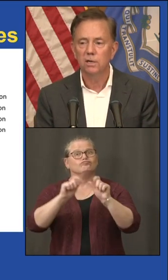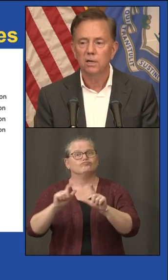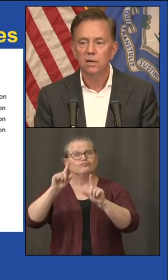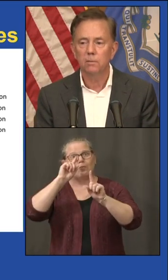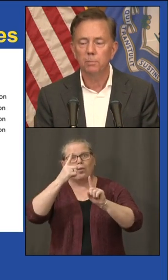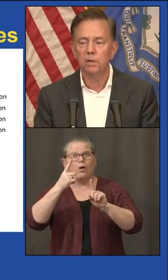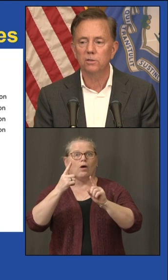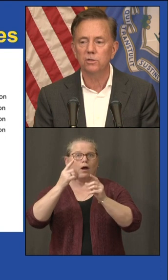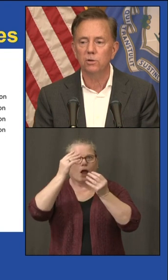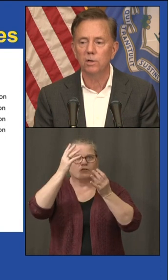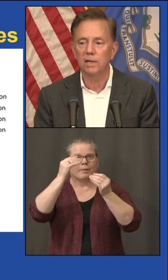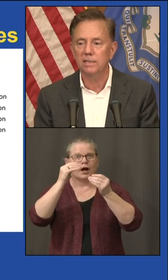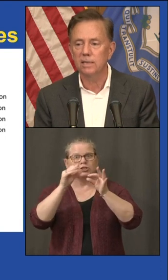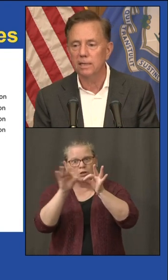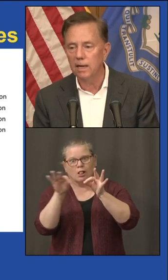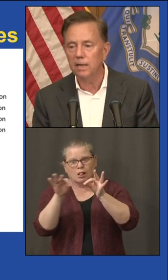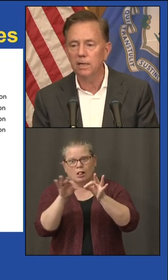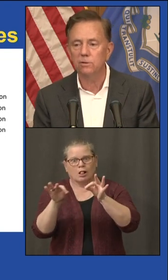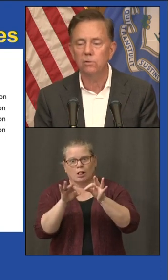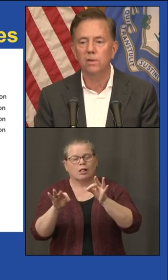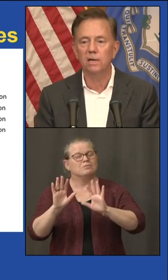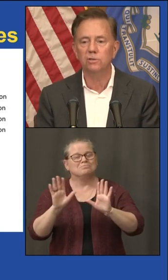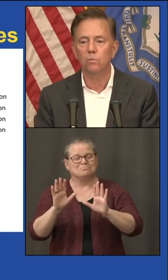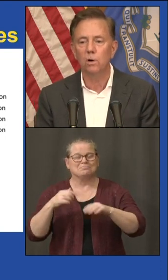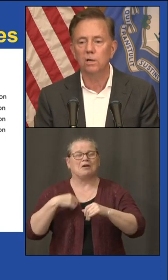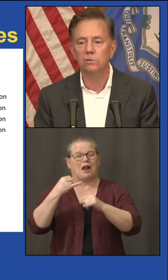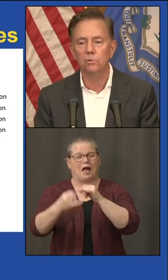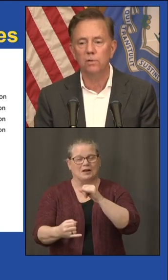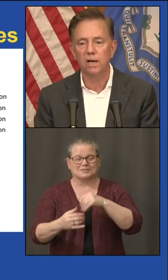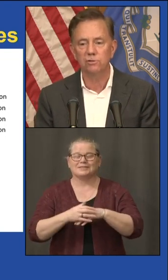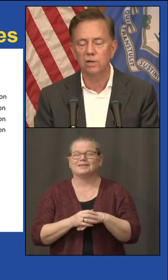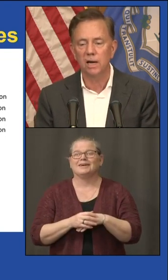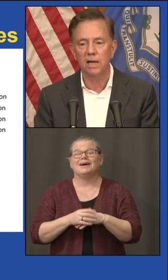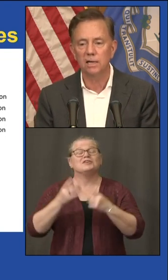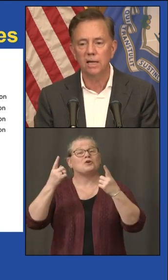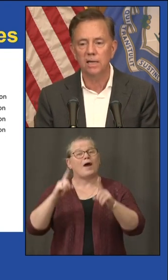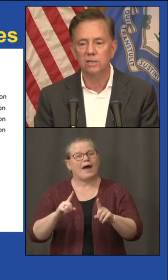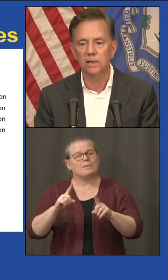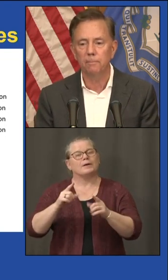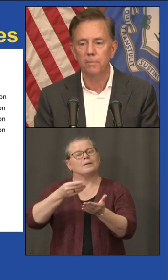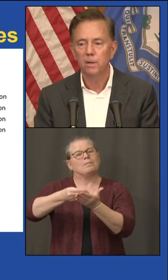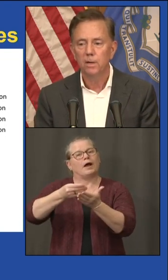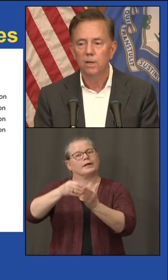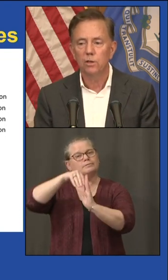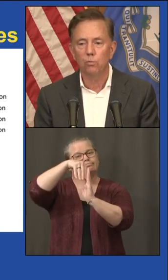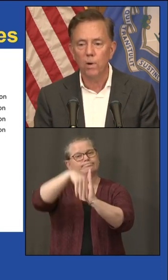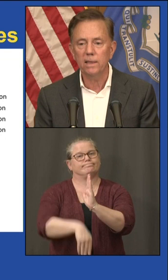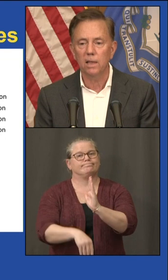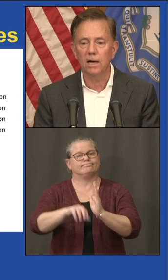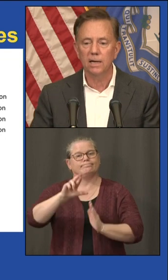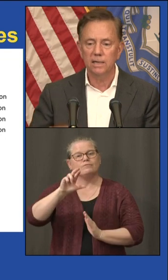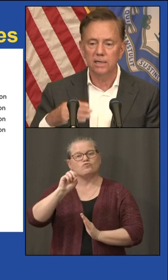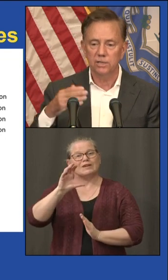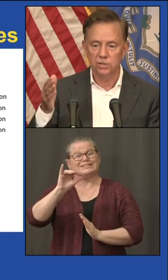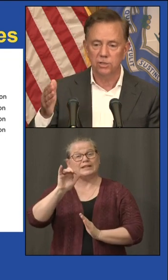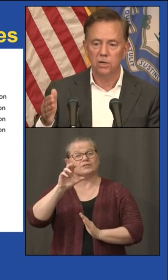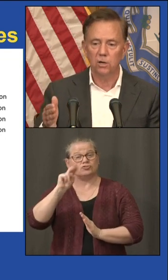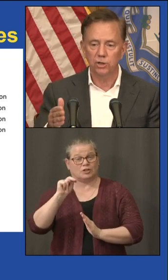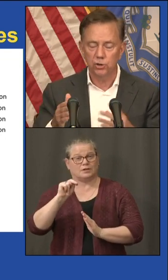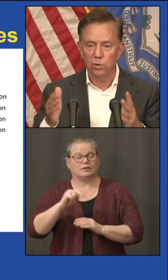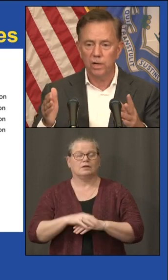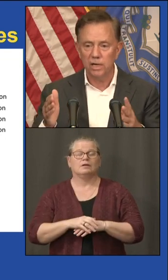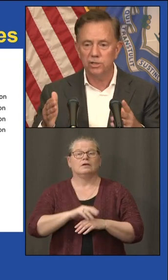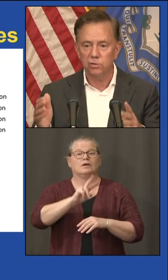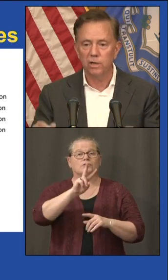recession compared to 1990 and 2001 and 2008. And the red line is